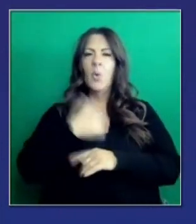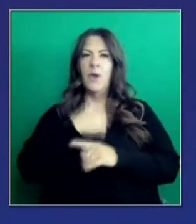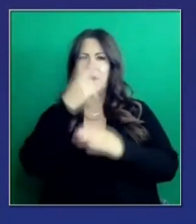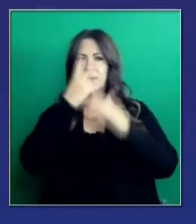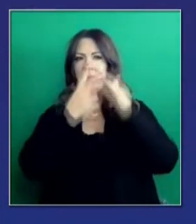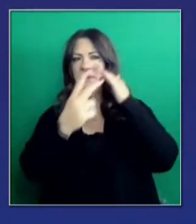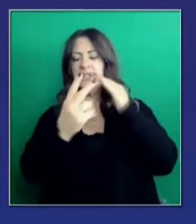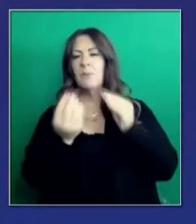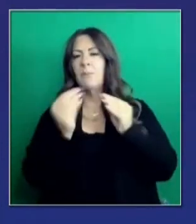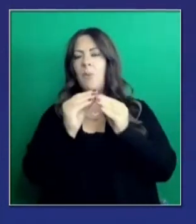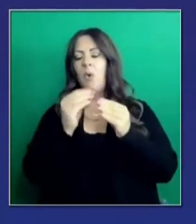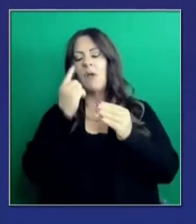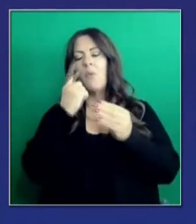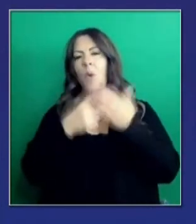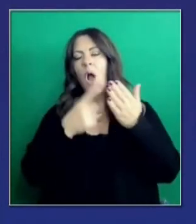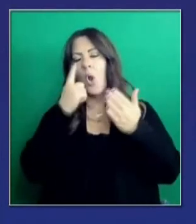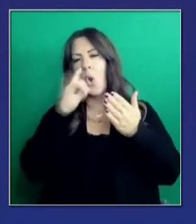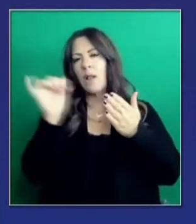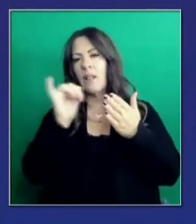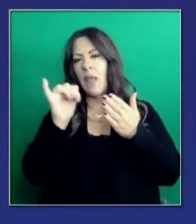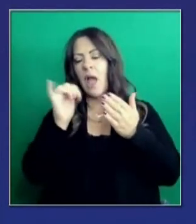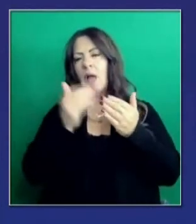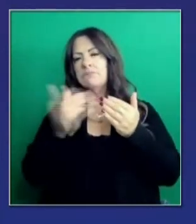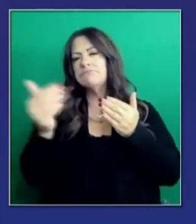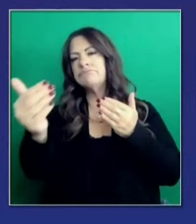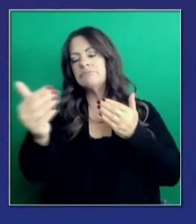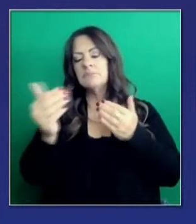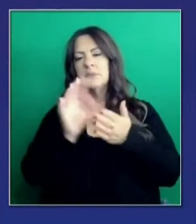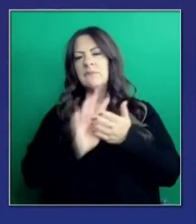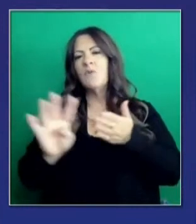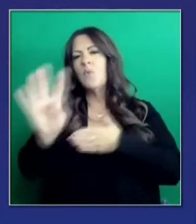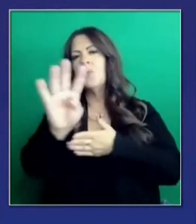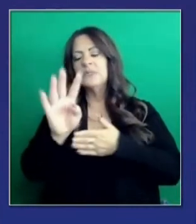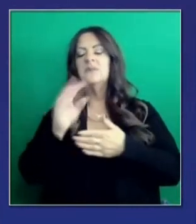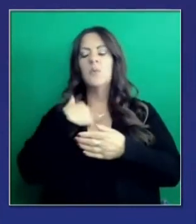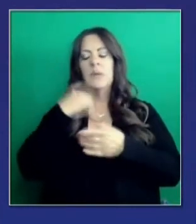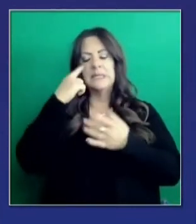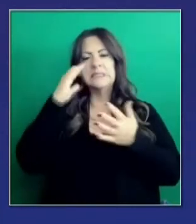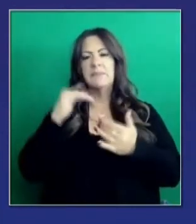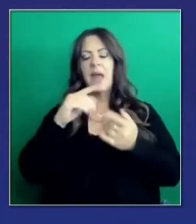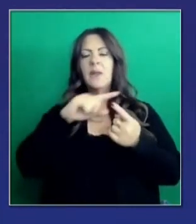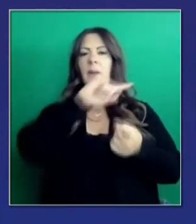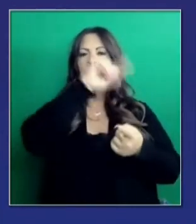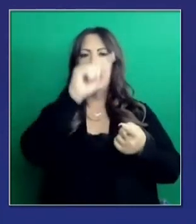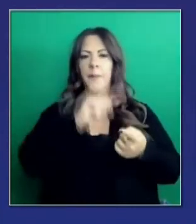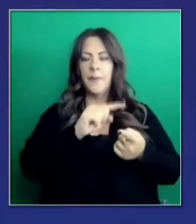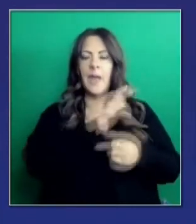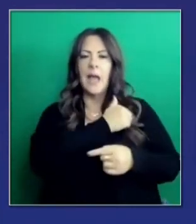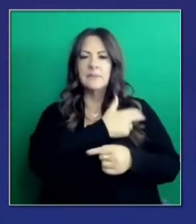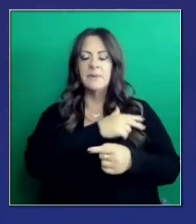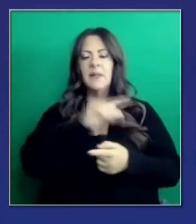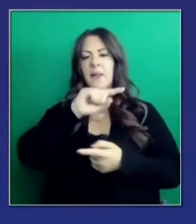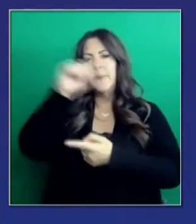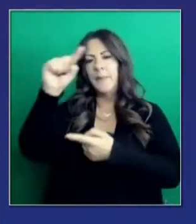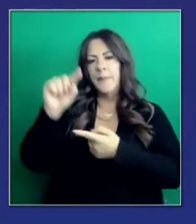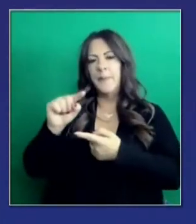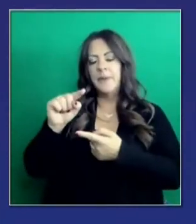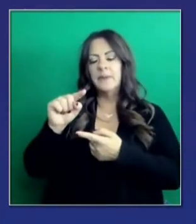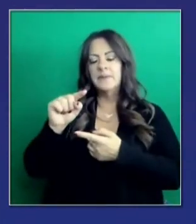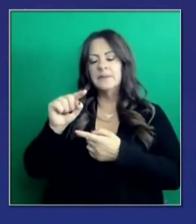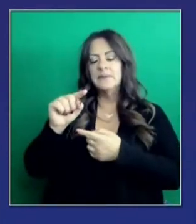with a significant decline in the case rates, positivity rates. We are anticipating decline, still more decline